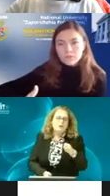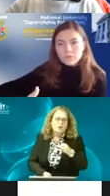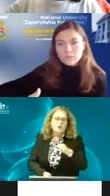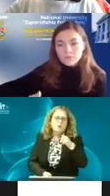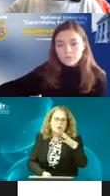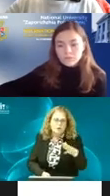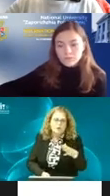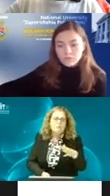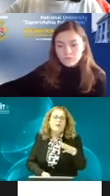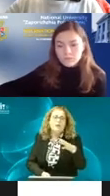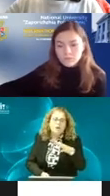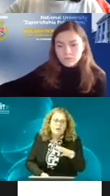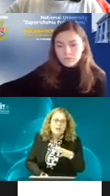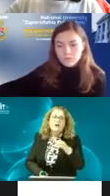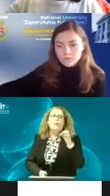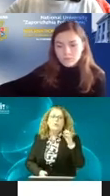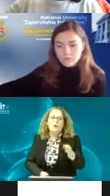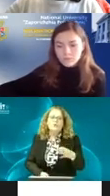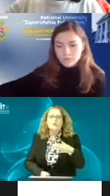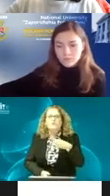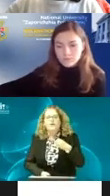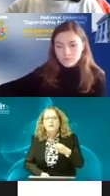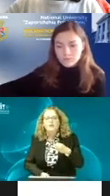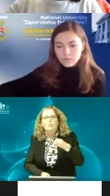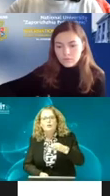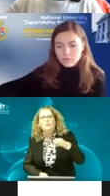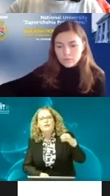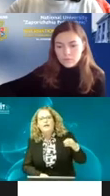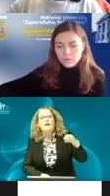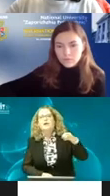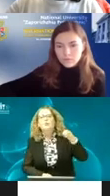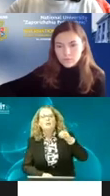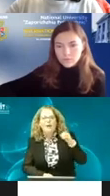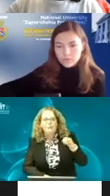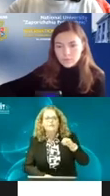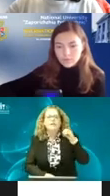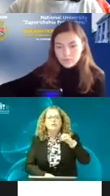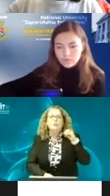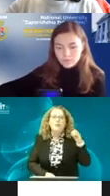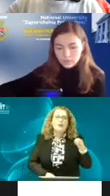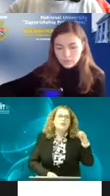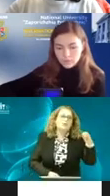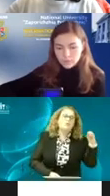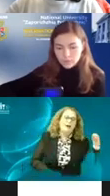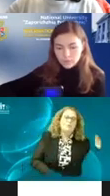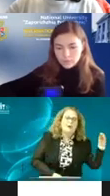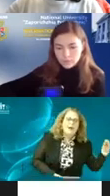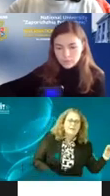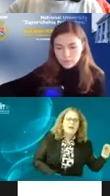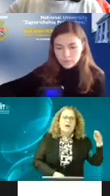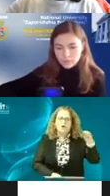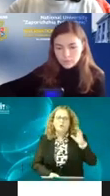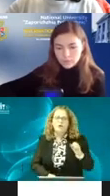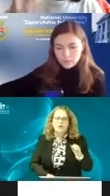we are talking to a machine, because we want to feel that when we take Google Maps, it will bring us to the right